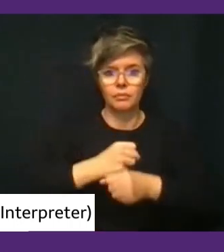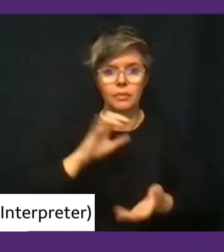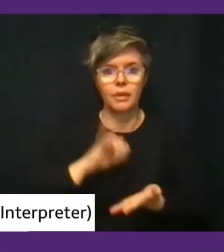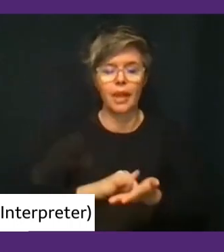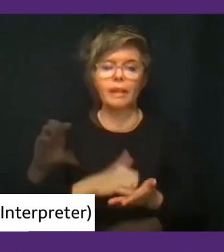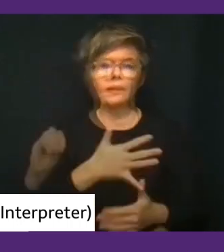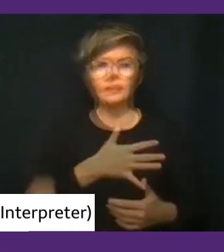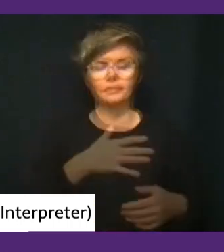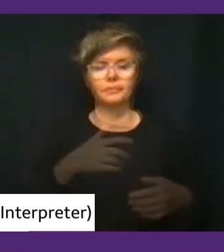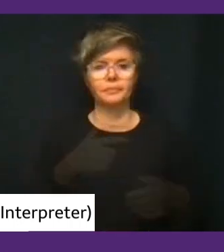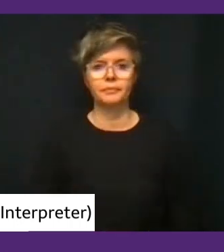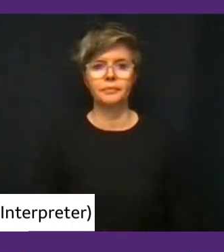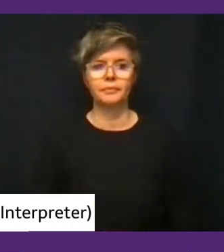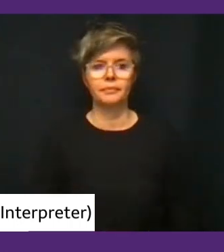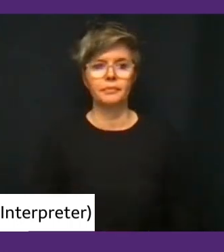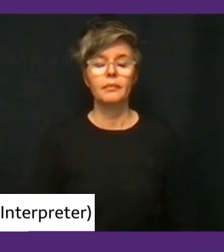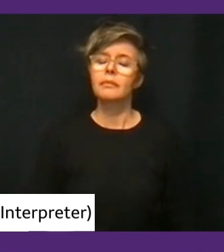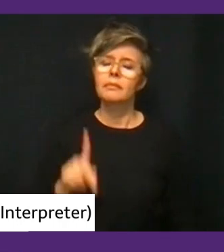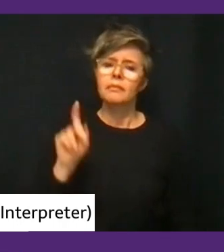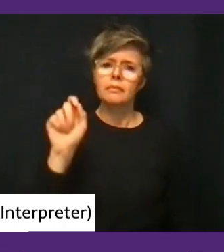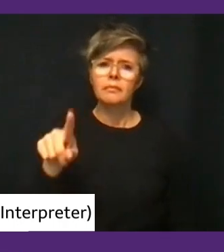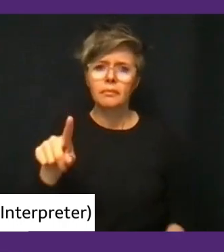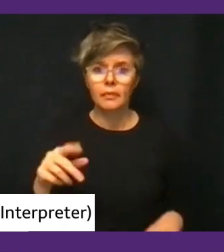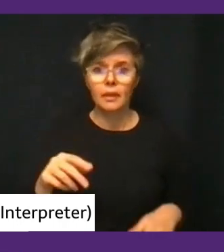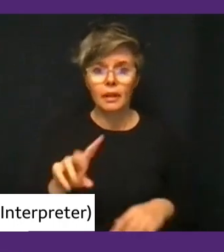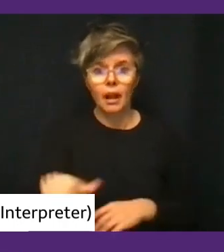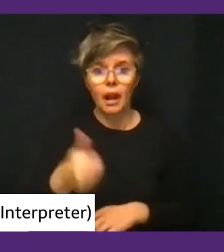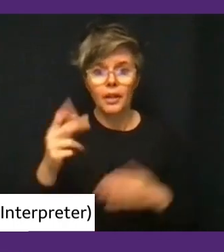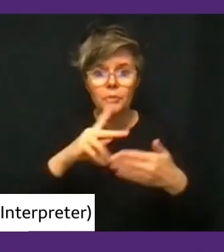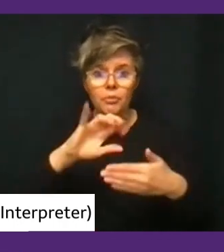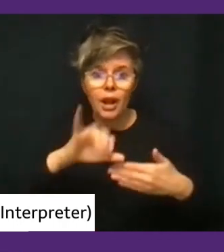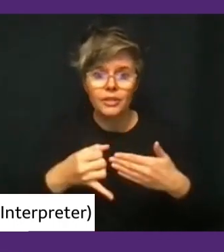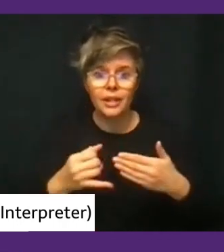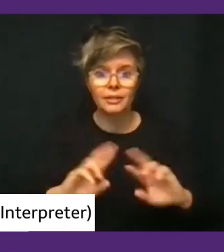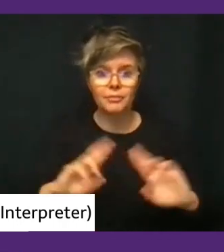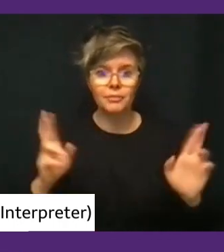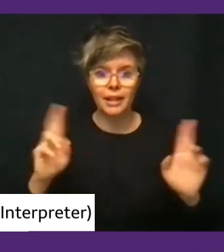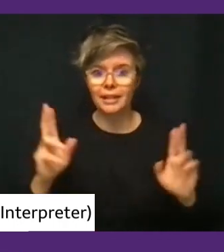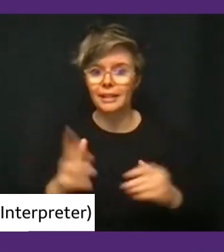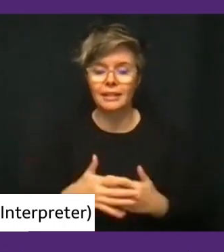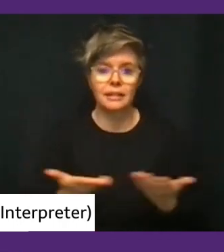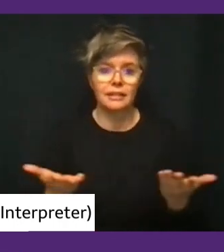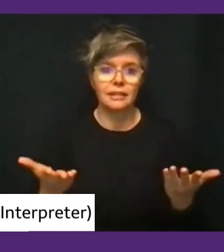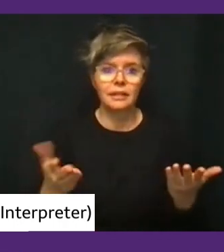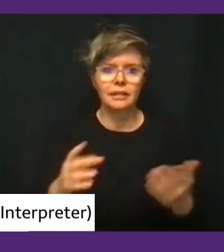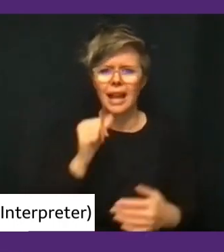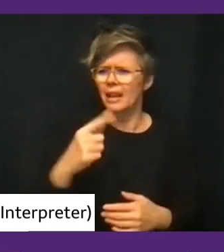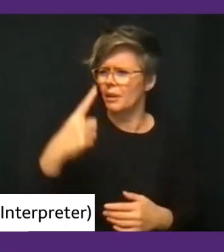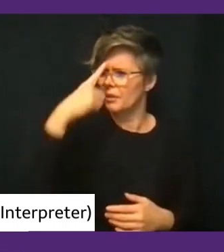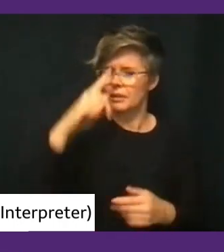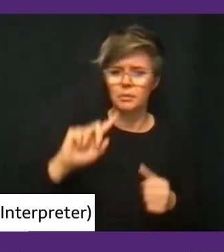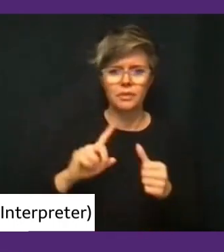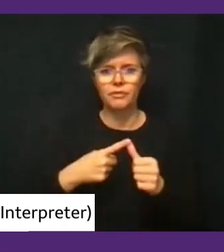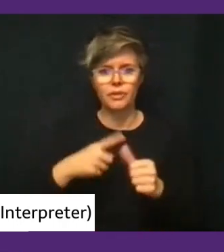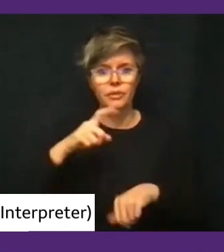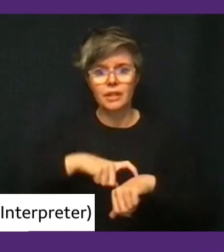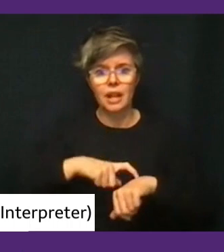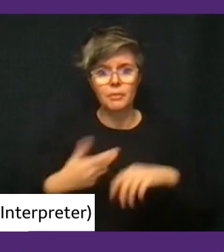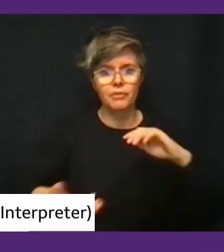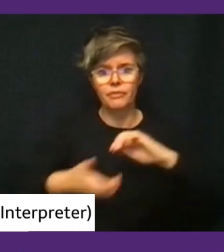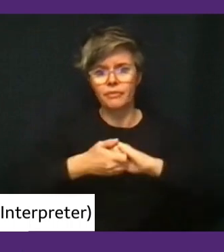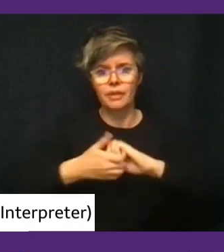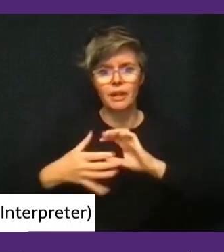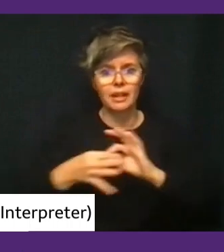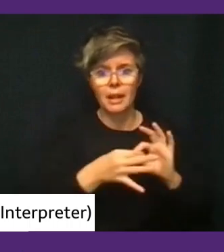funded companies. And is there another project around the corner, I guess, then? Because I don't think that was that wasn't the first time you've collaborated, obviously, but it